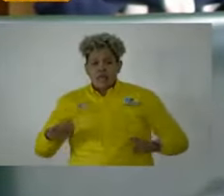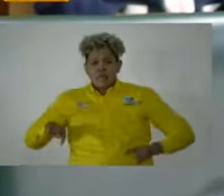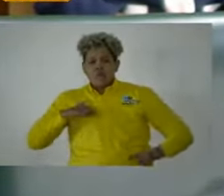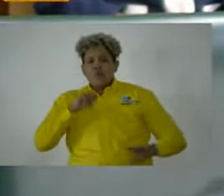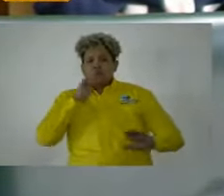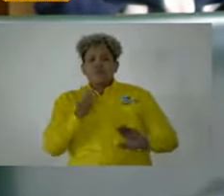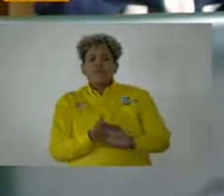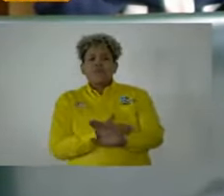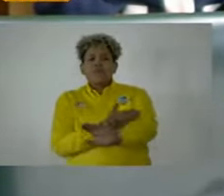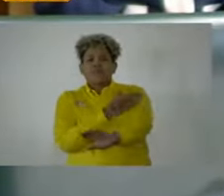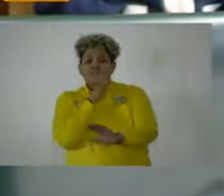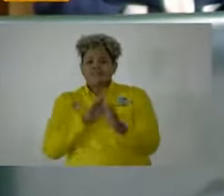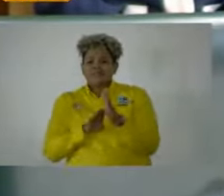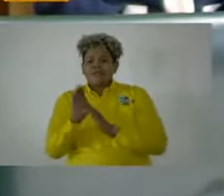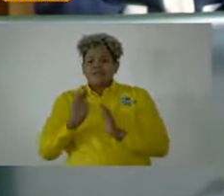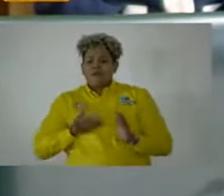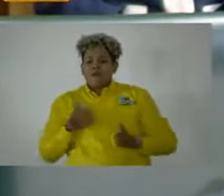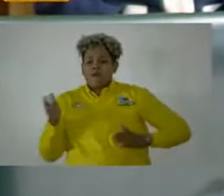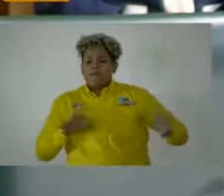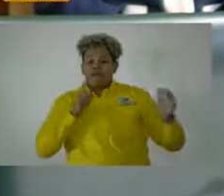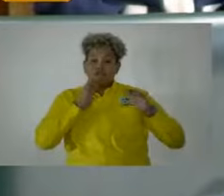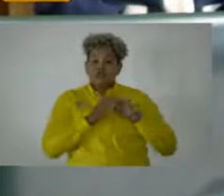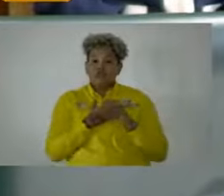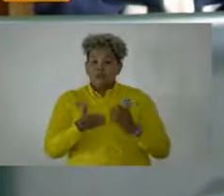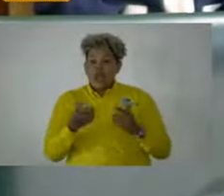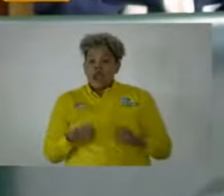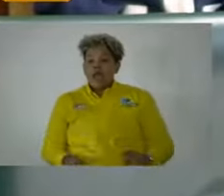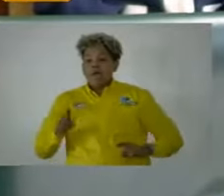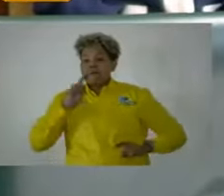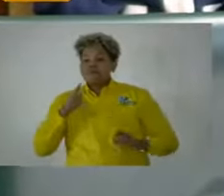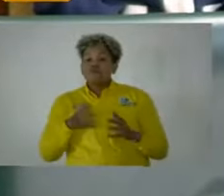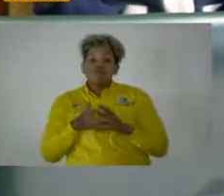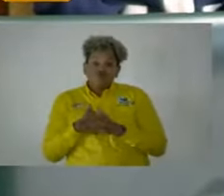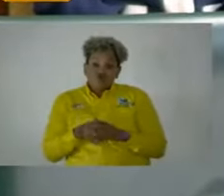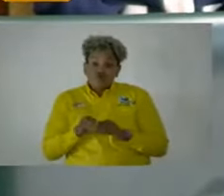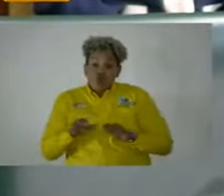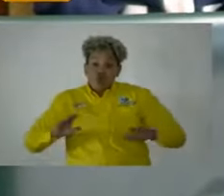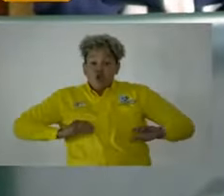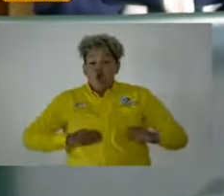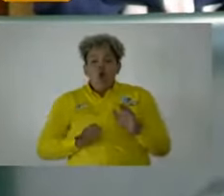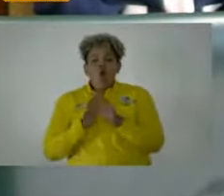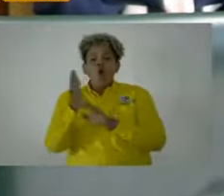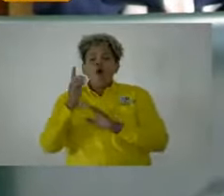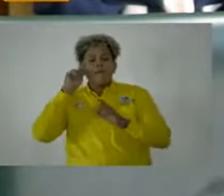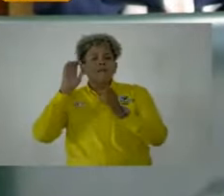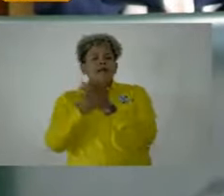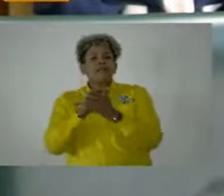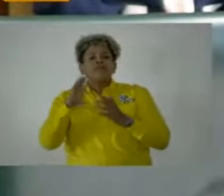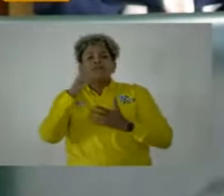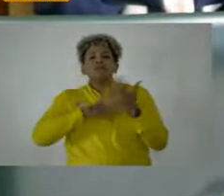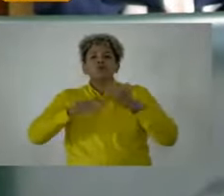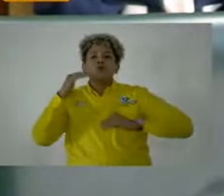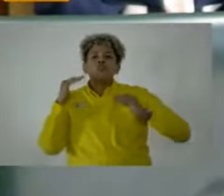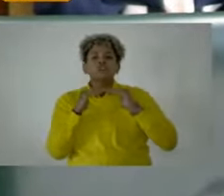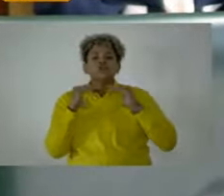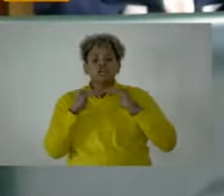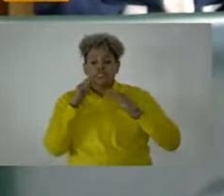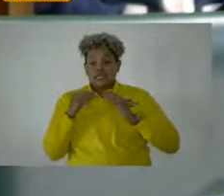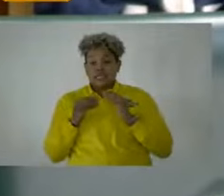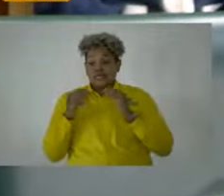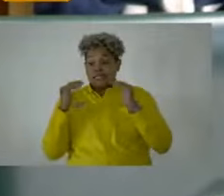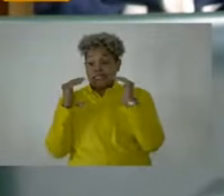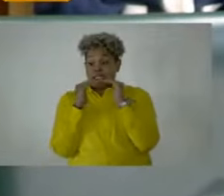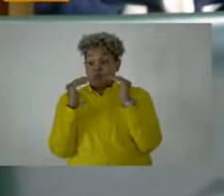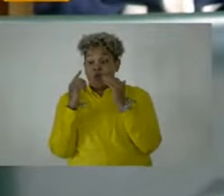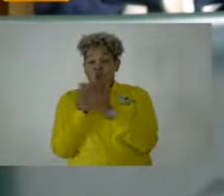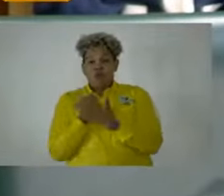been progressively developing our plans for Jamaica, and they are grounded in our core beliefs of social justice, equality of